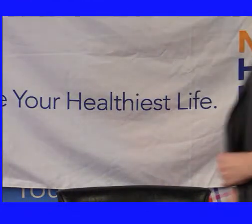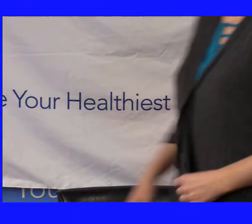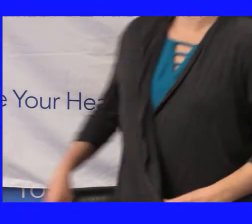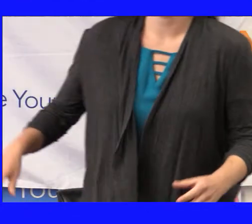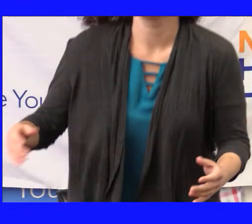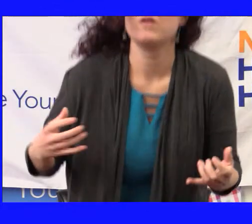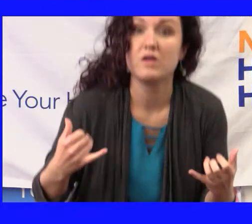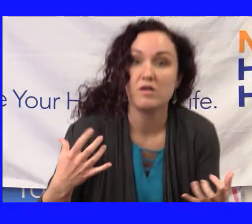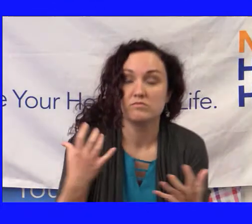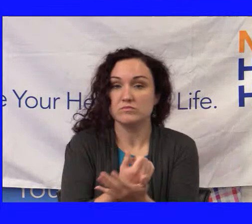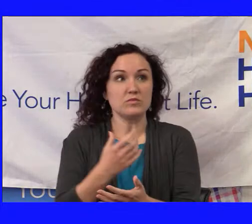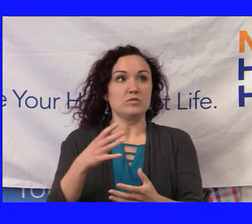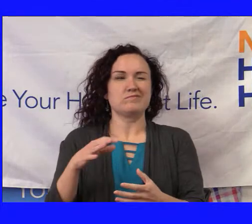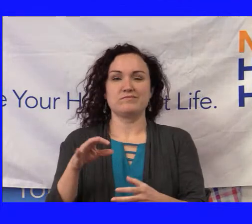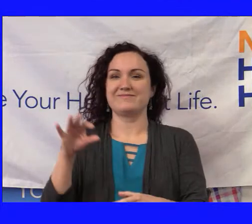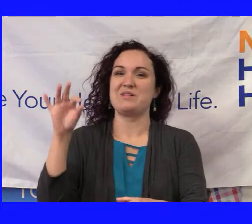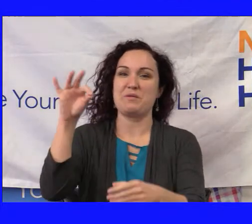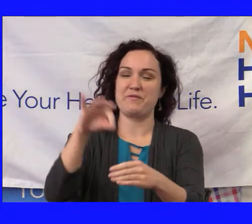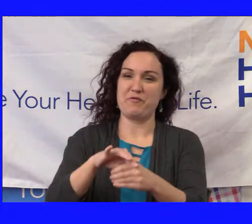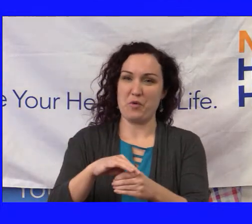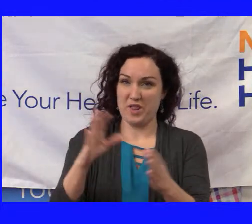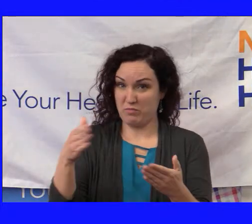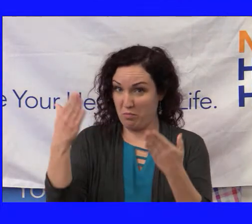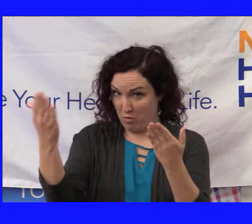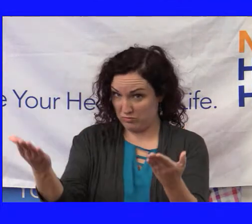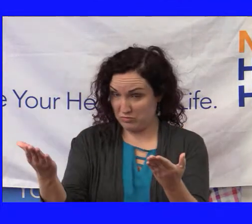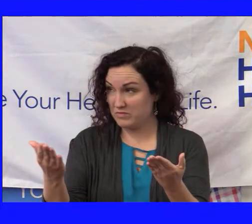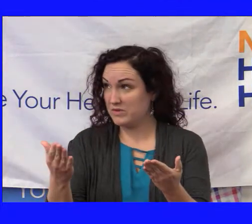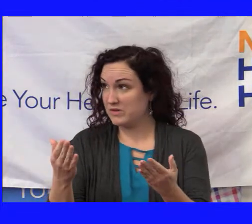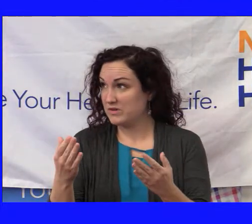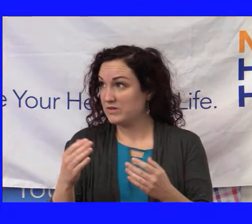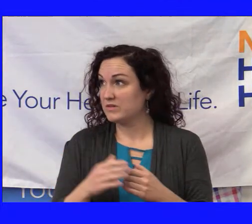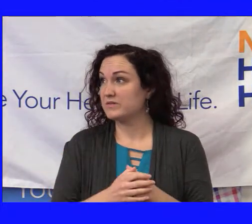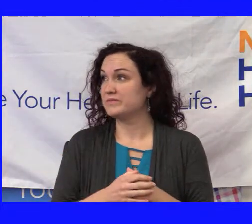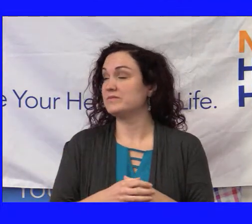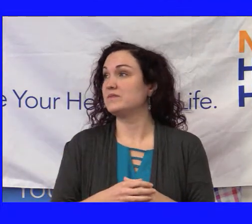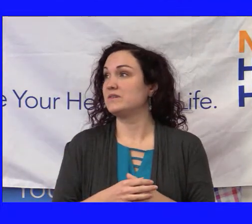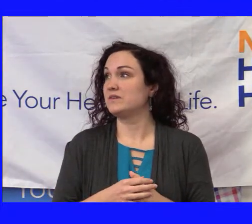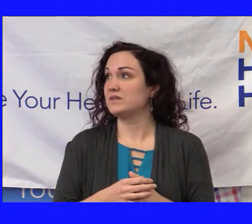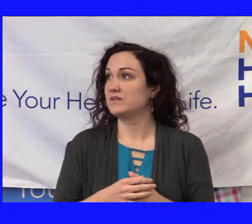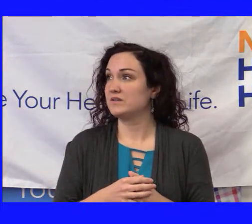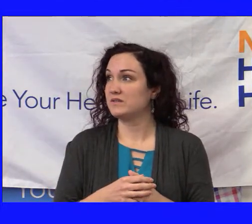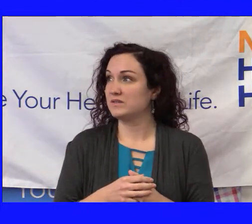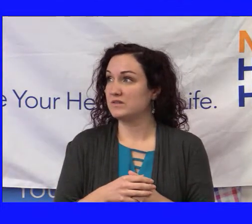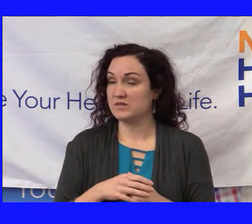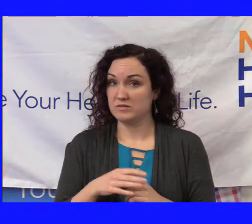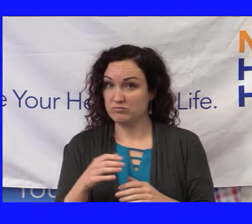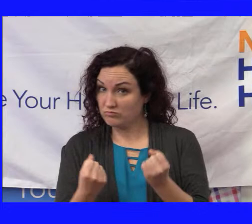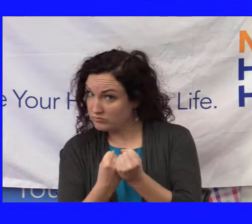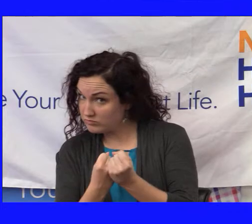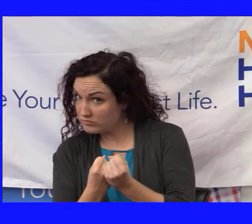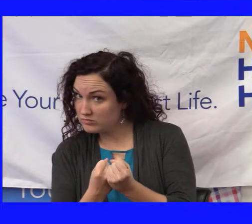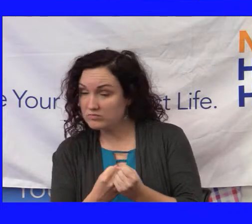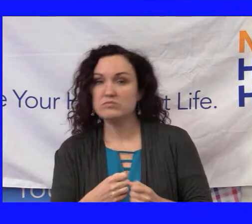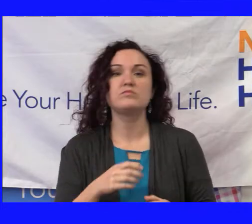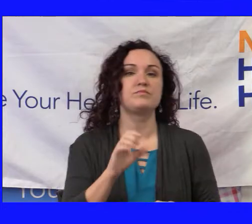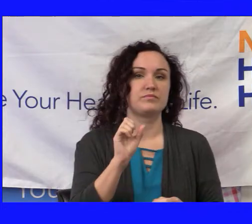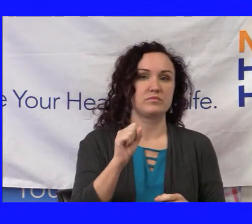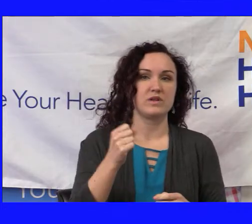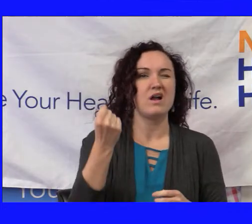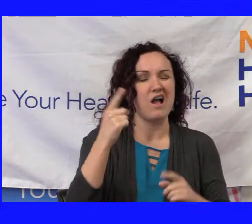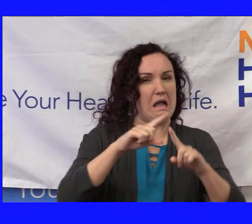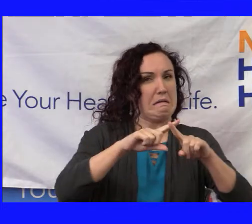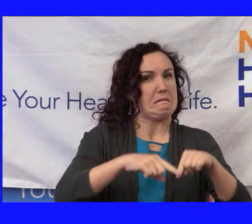proposal as is. So let me start. Fenyaski, why don't you favor? My vote is conditional on